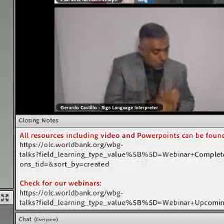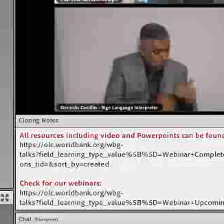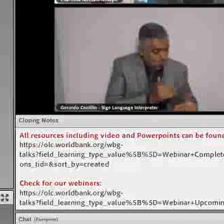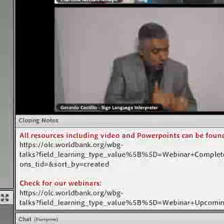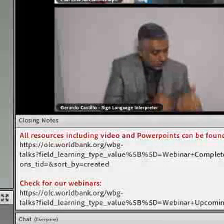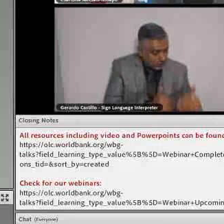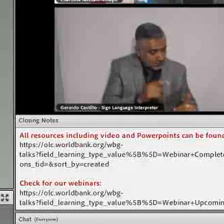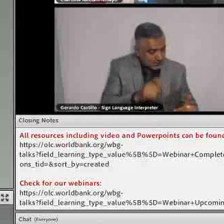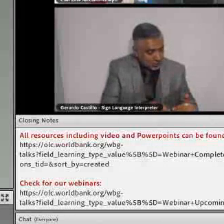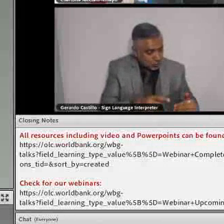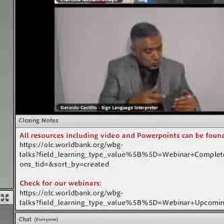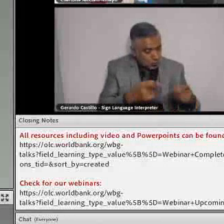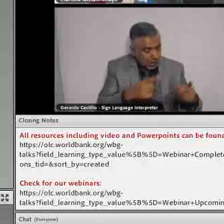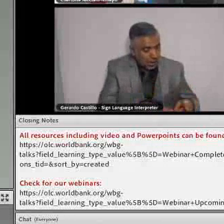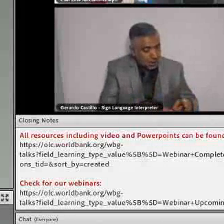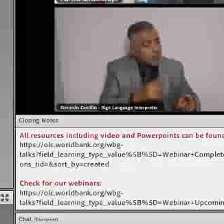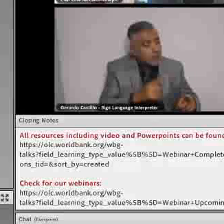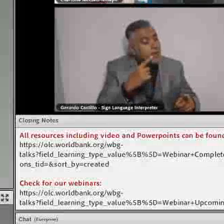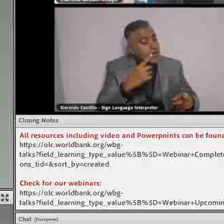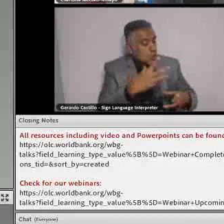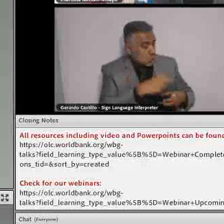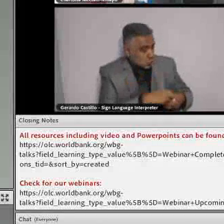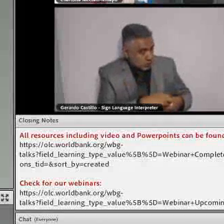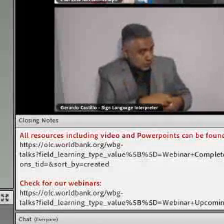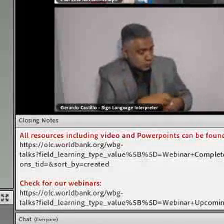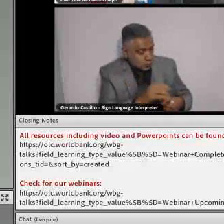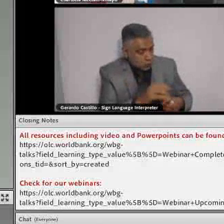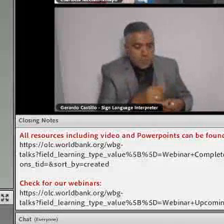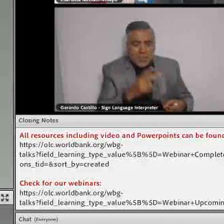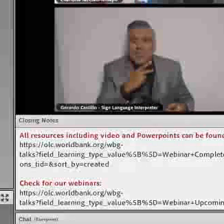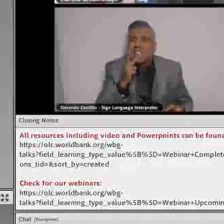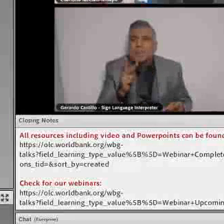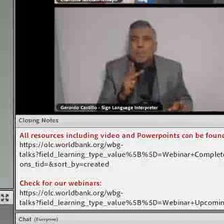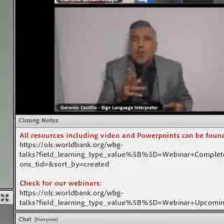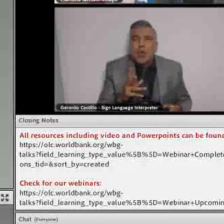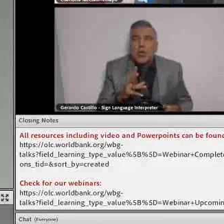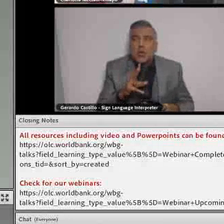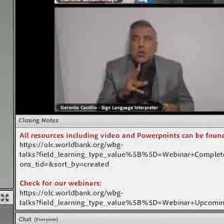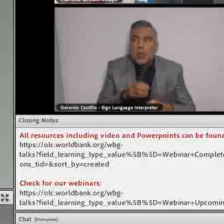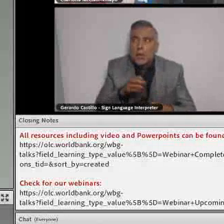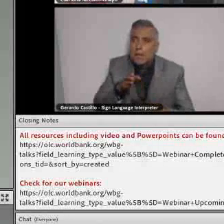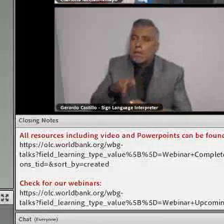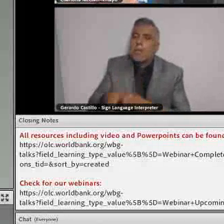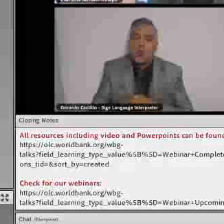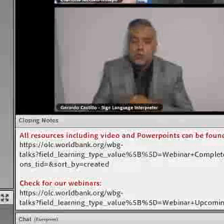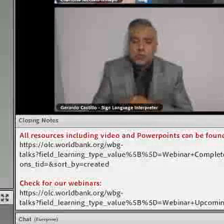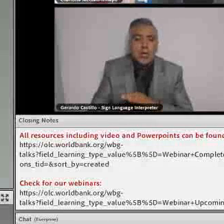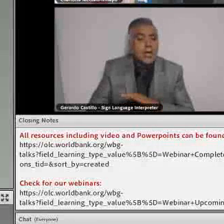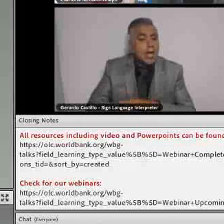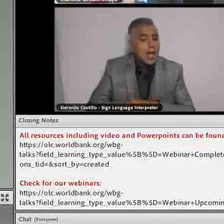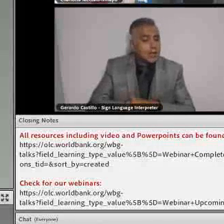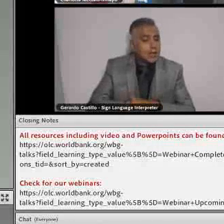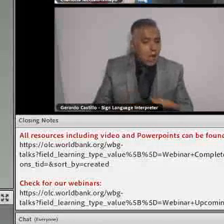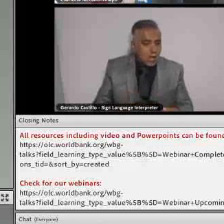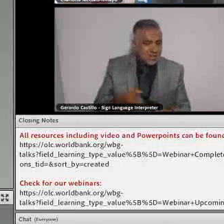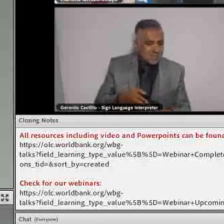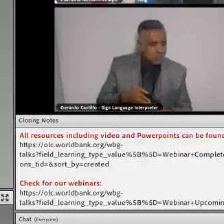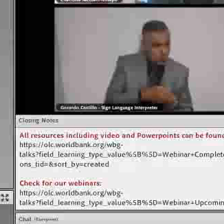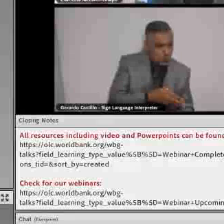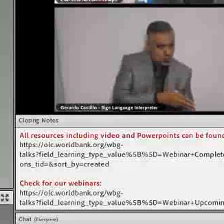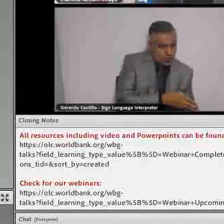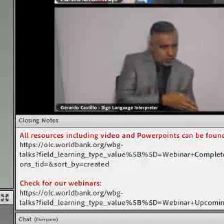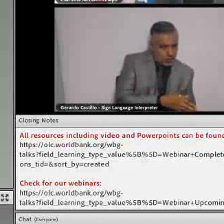an inclusive manner, because I think typically we see people being included post-disaster instead of, pre-disaster. So that